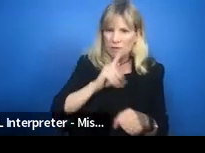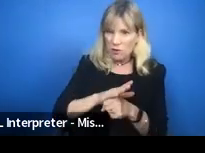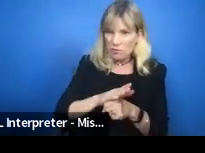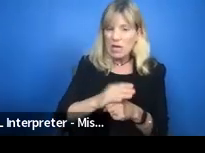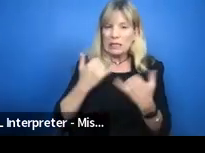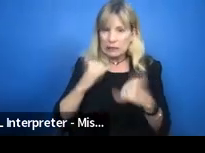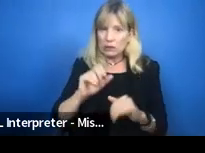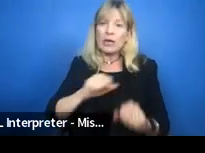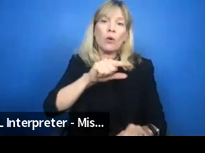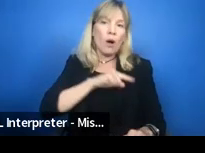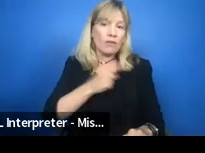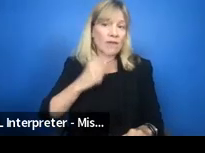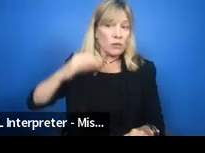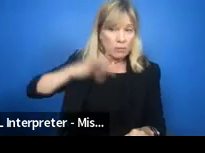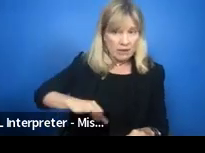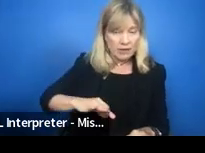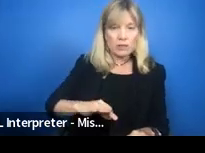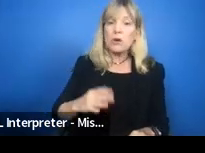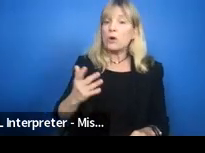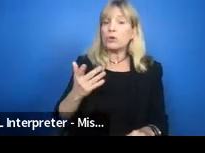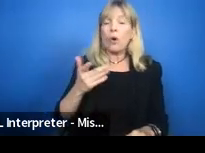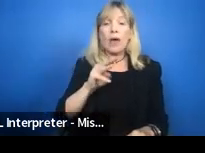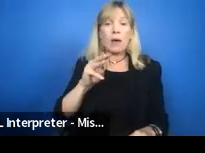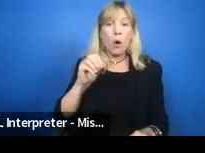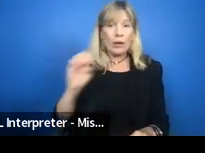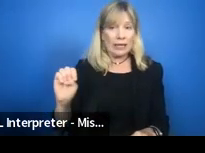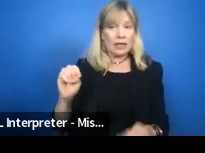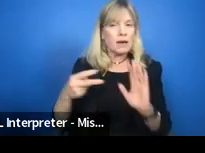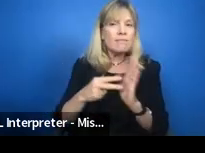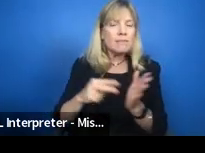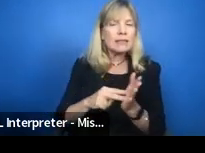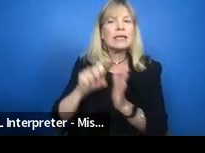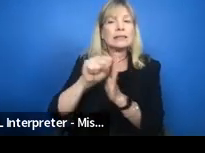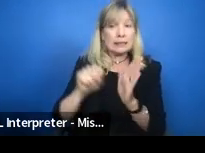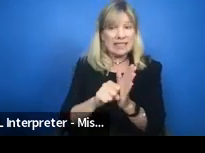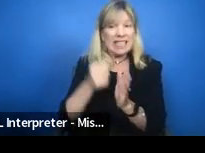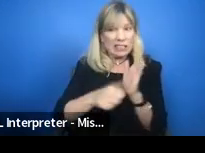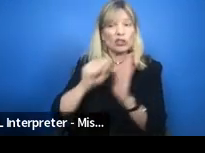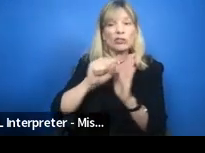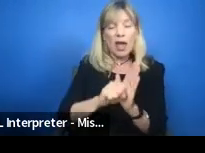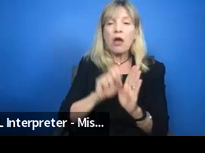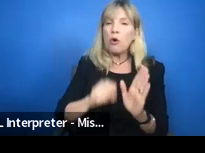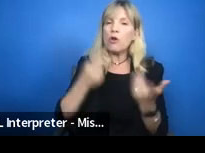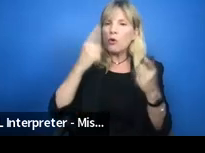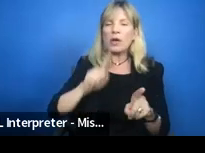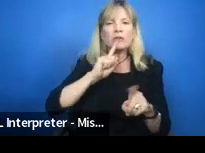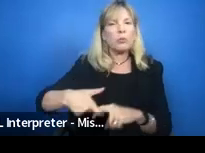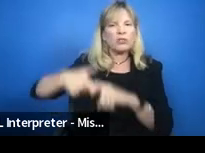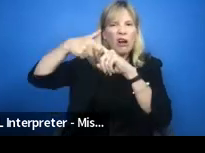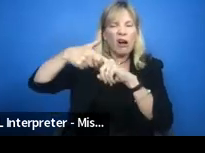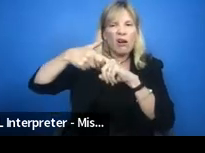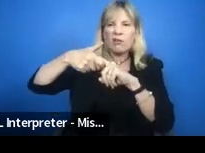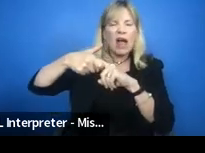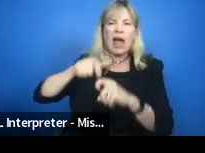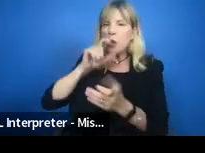still qualified for benefits. So what this MOE meant was that states could agree to pause those reviews and not